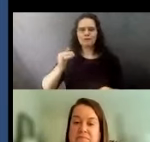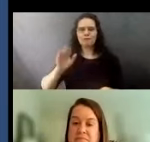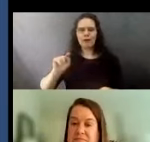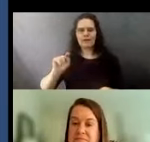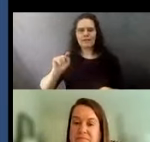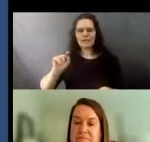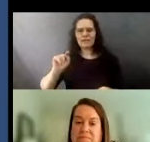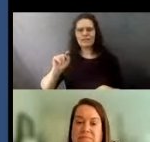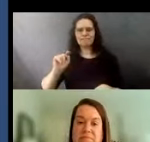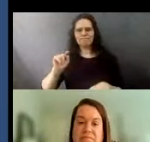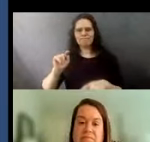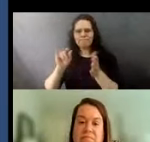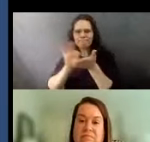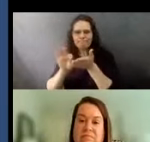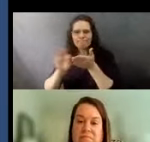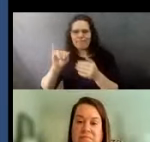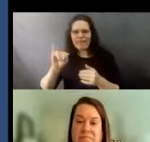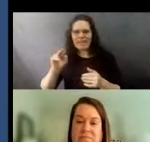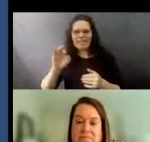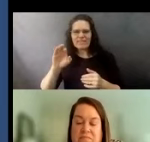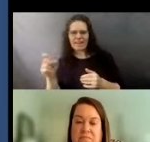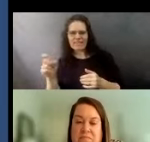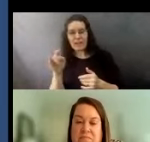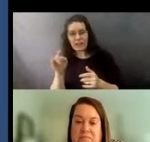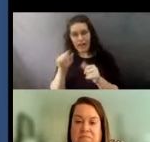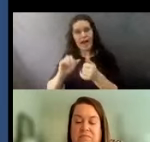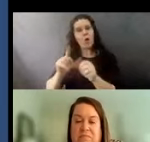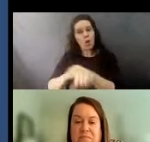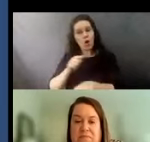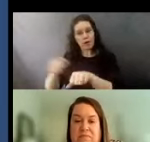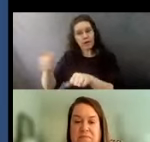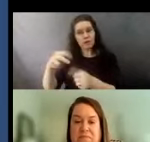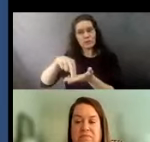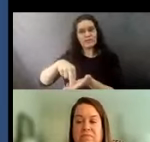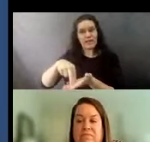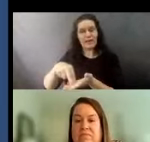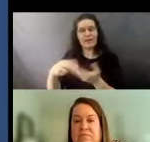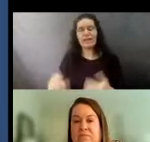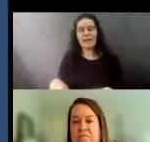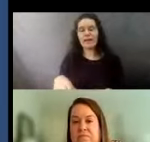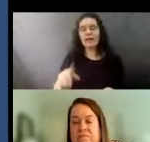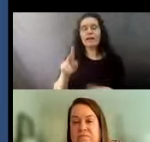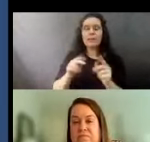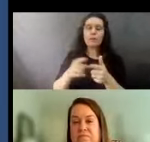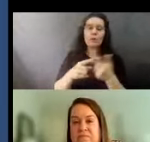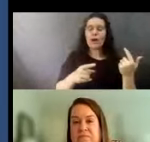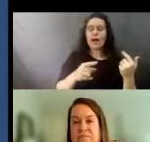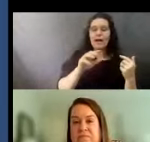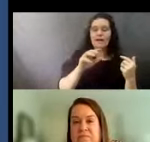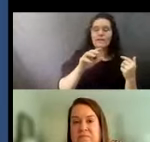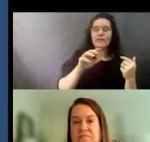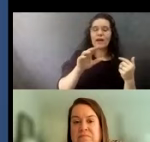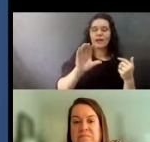up. And in people with the most severe form of chronic fatigue, of MECFS or of long COVID, that's on the order